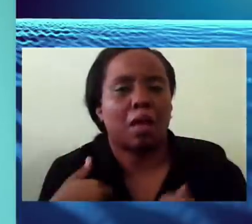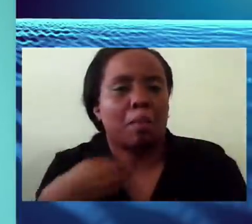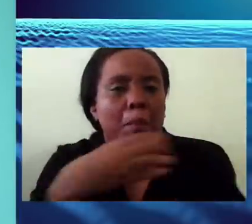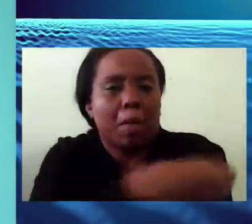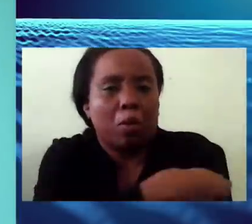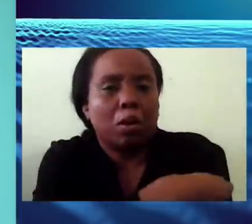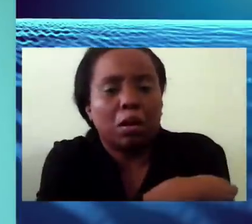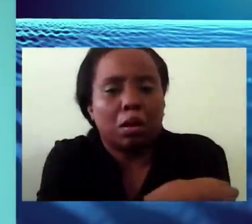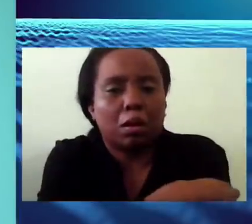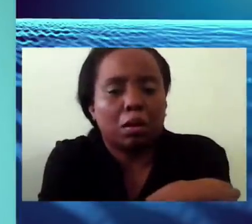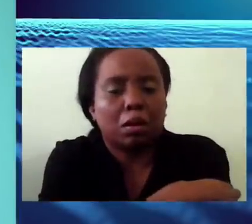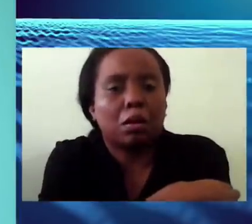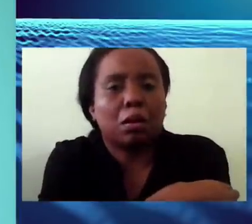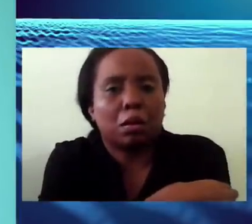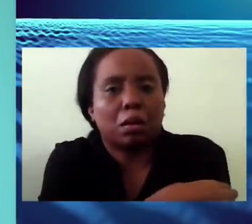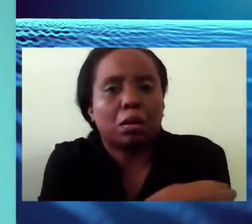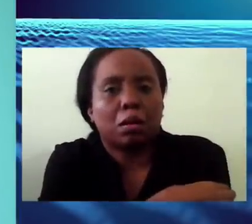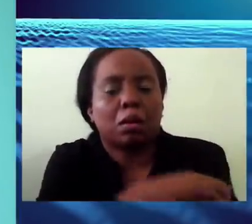of our directives.